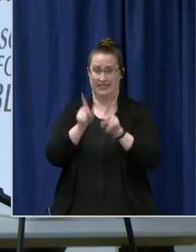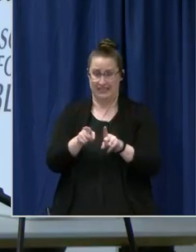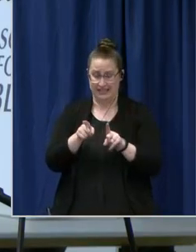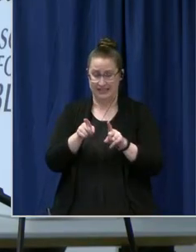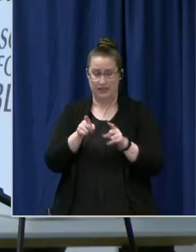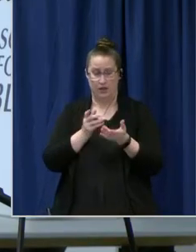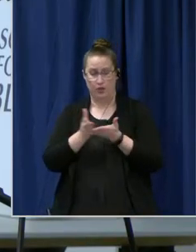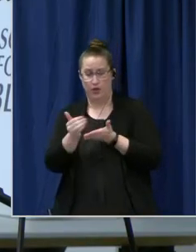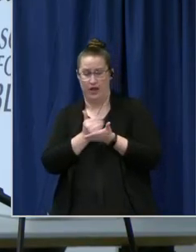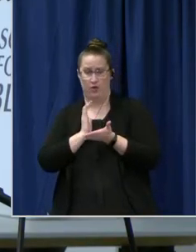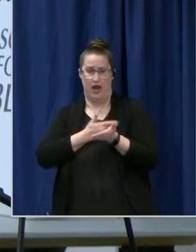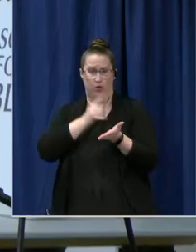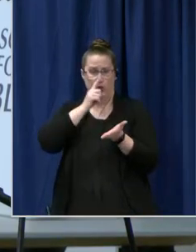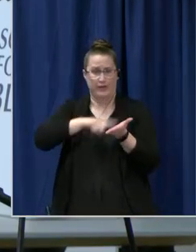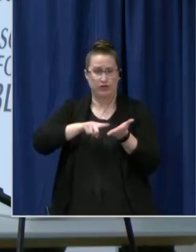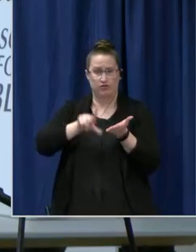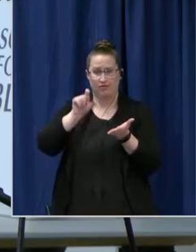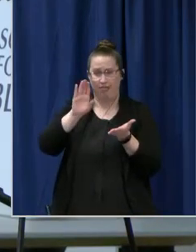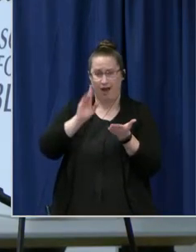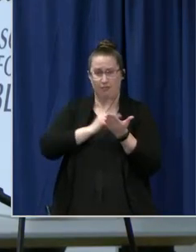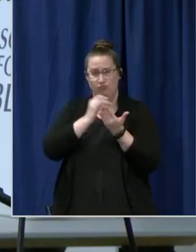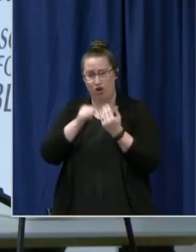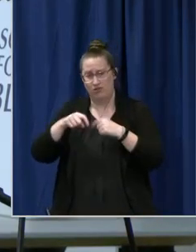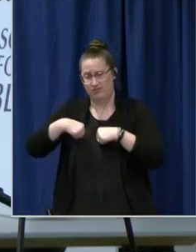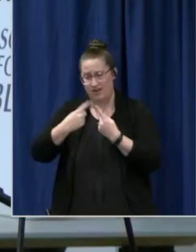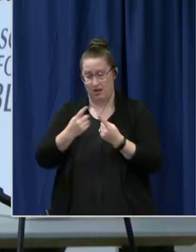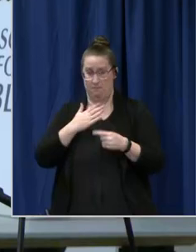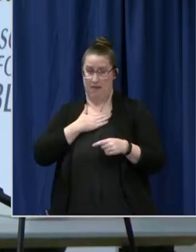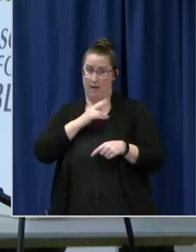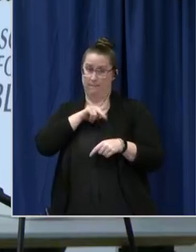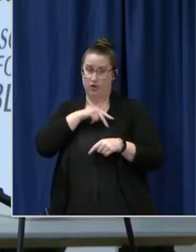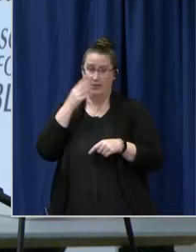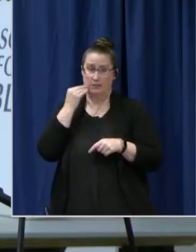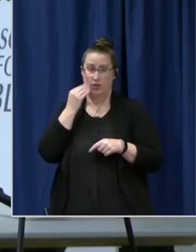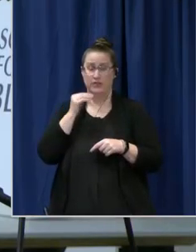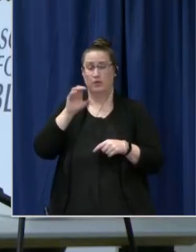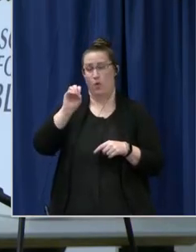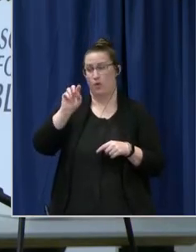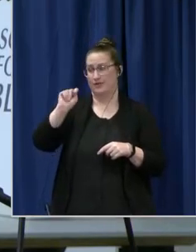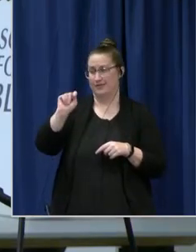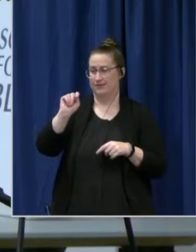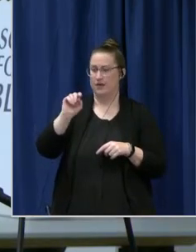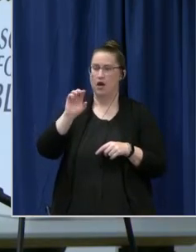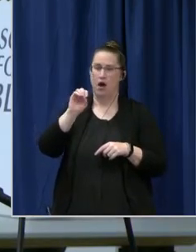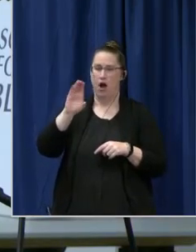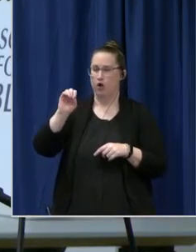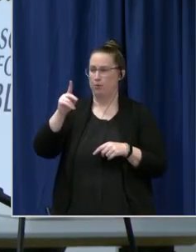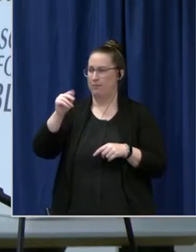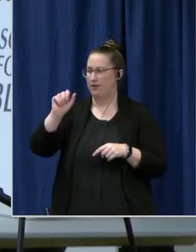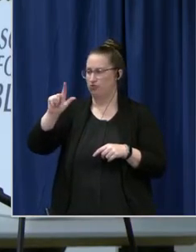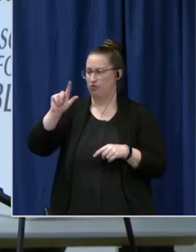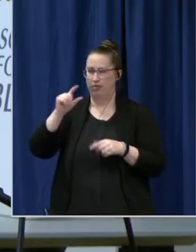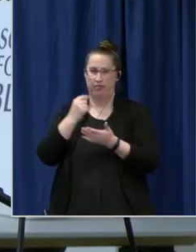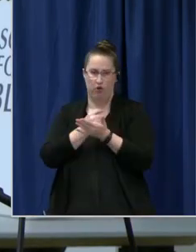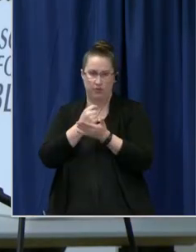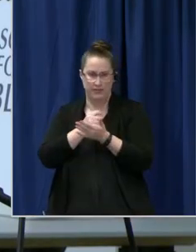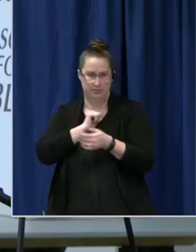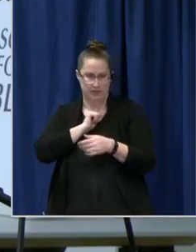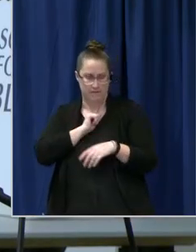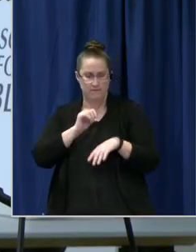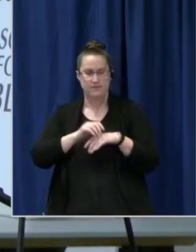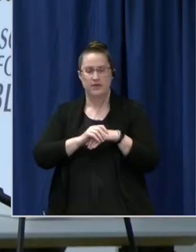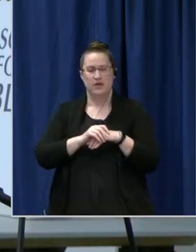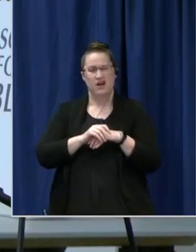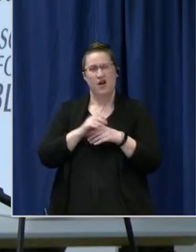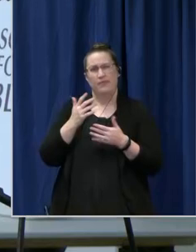throughout our research labs projects, in my personal experience as an occupational therapist, and from what